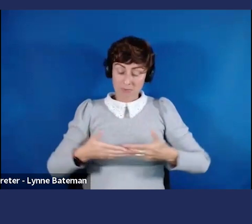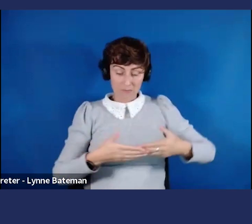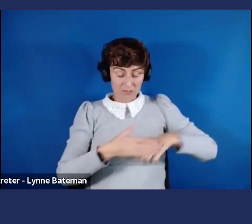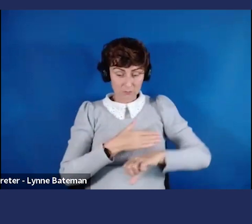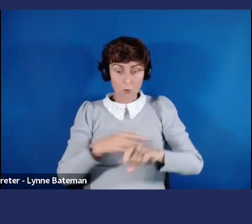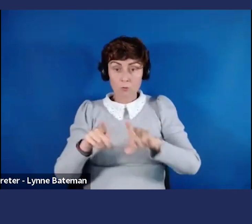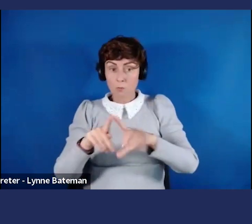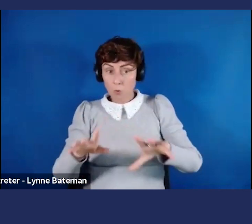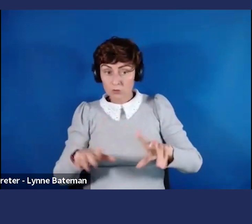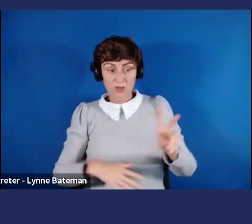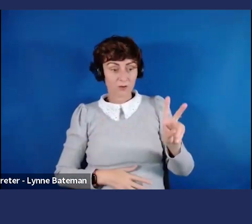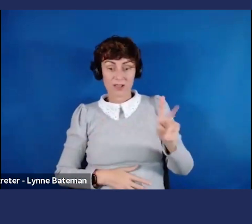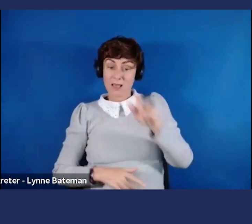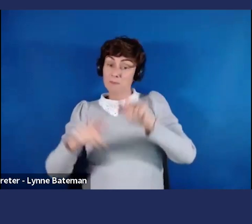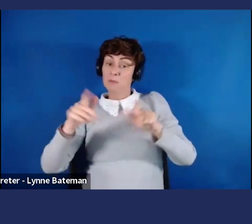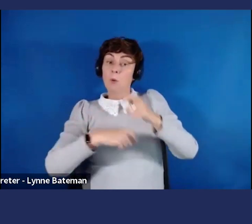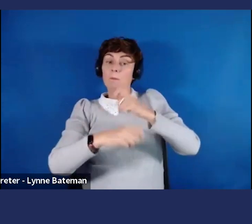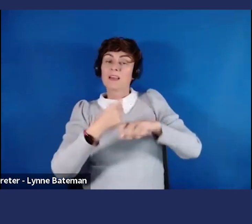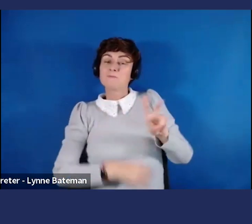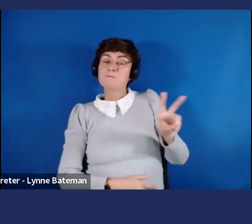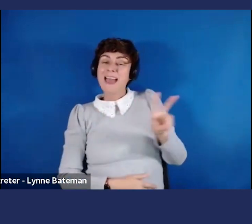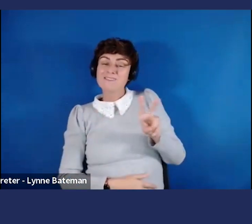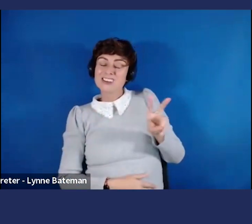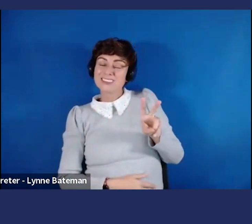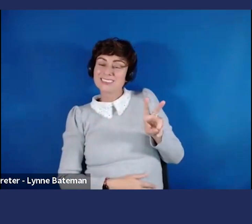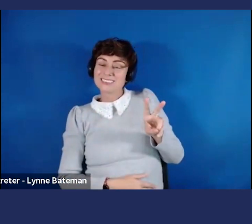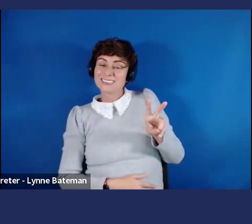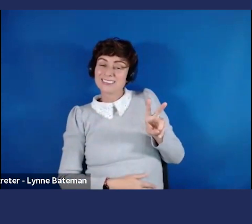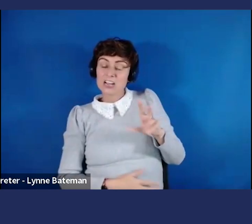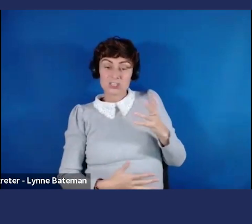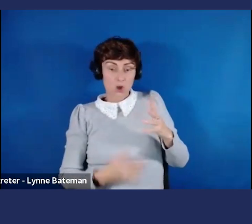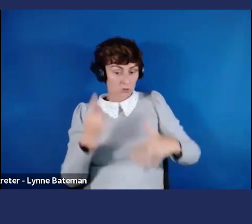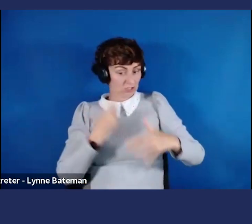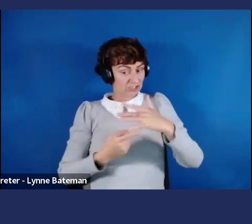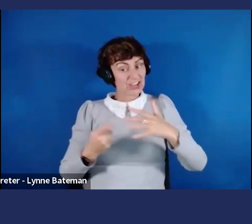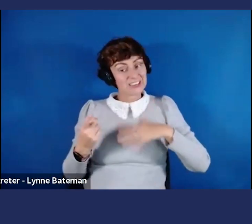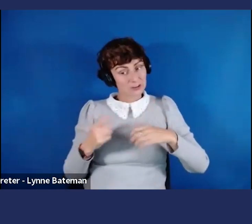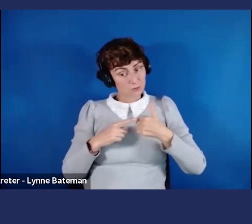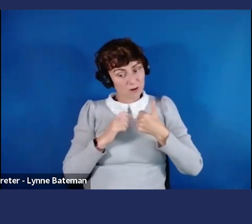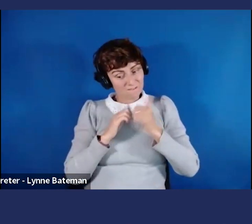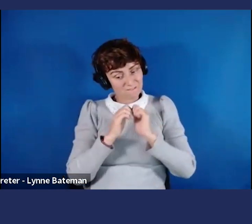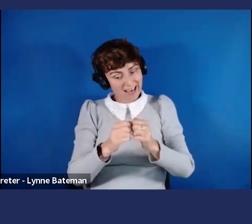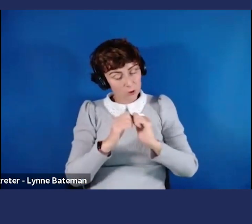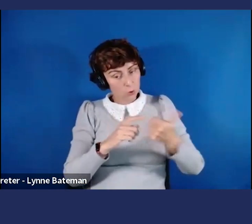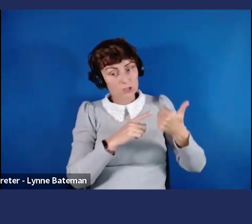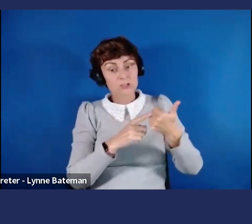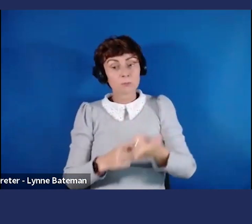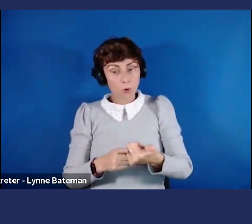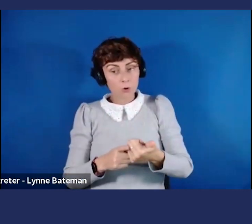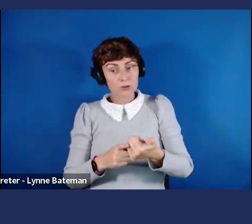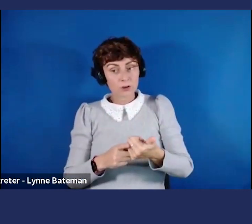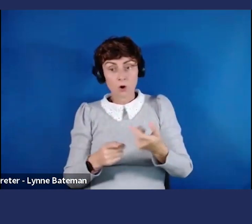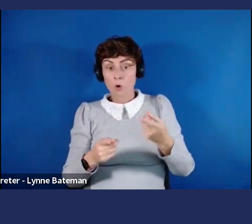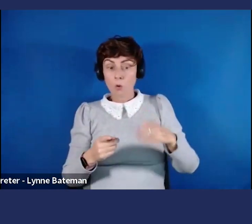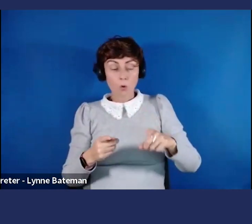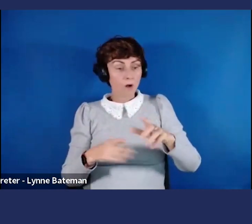where parents are born too. And if we don't, as a society, value that and support that, then we're setting families up at a